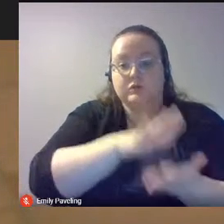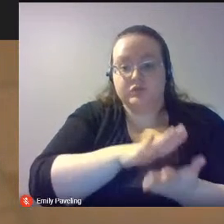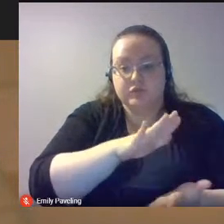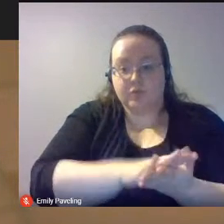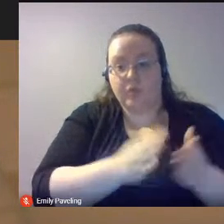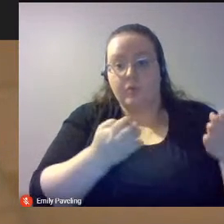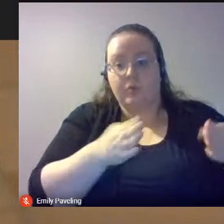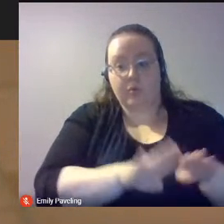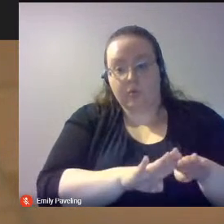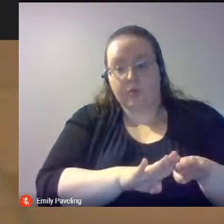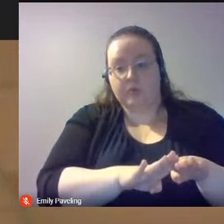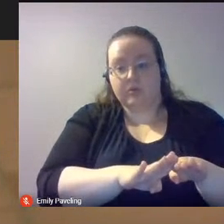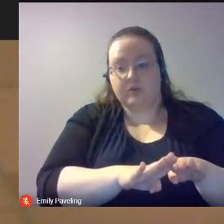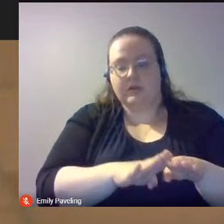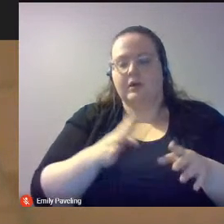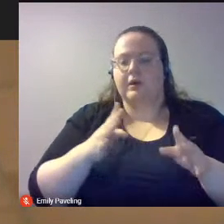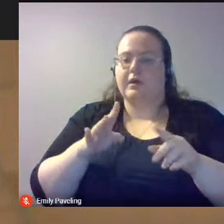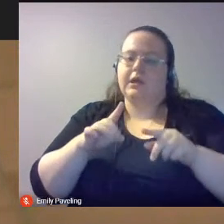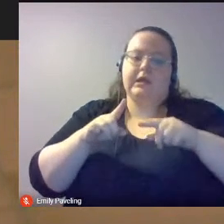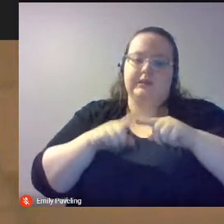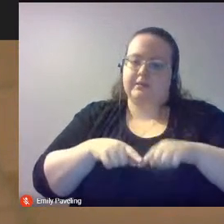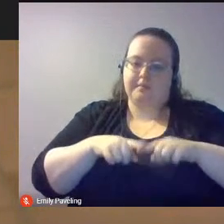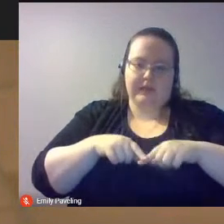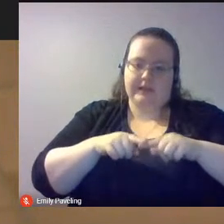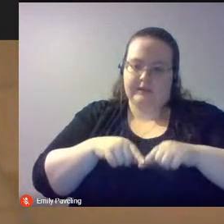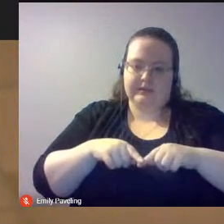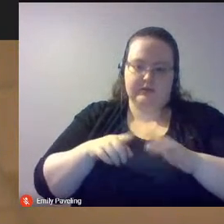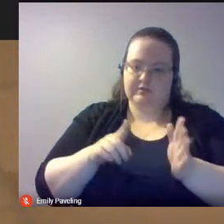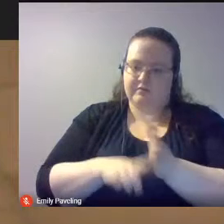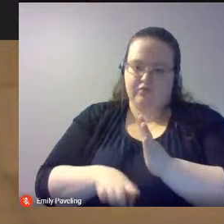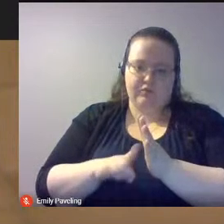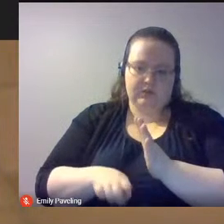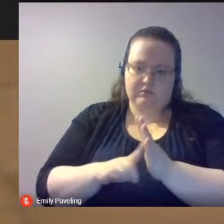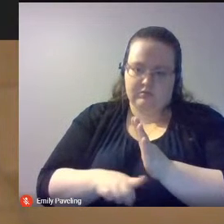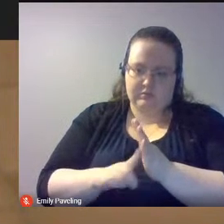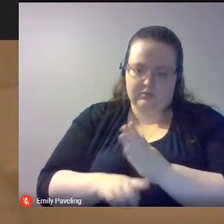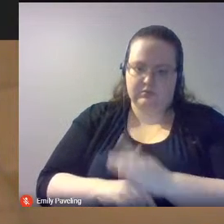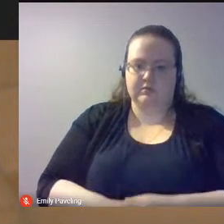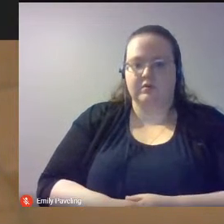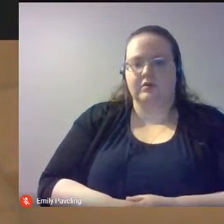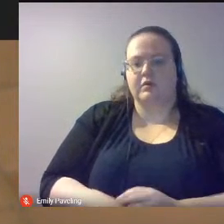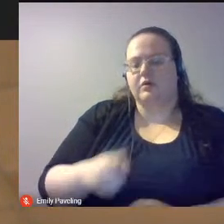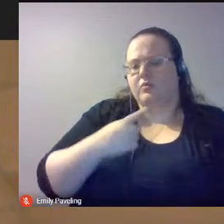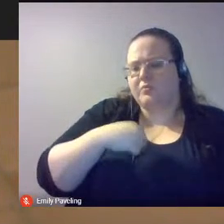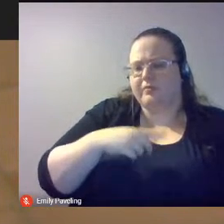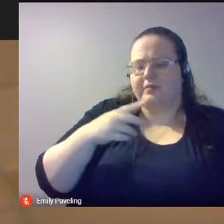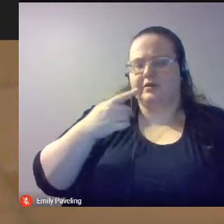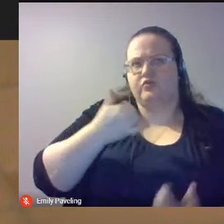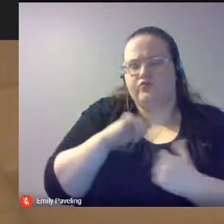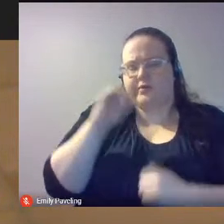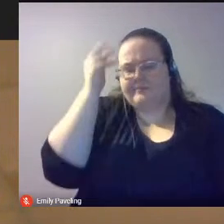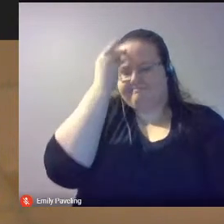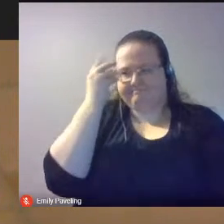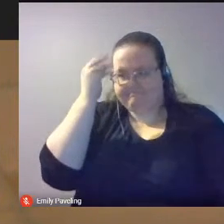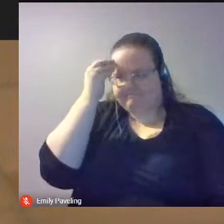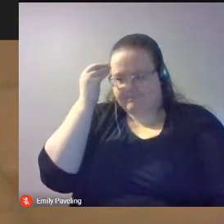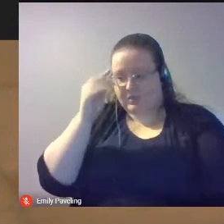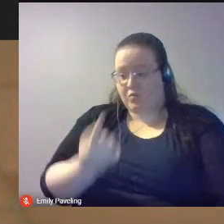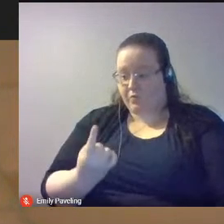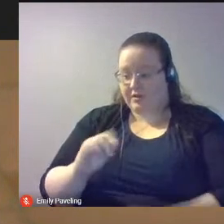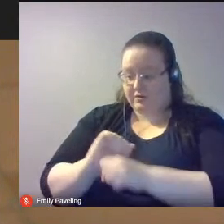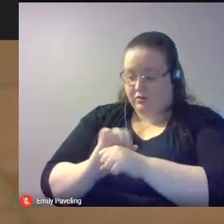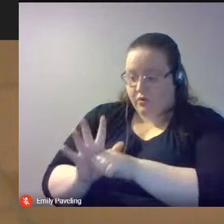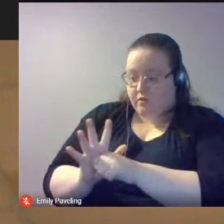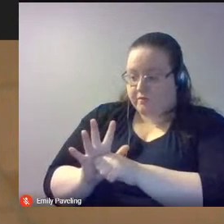as we're investigating or assessing the situation. So we look at, what's the likelihood that the confirmed case got